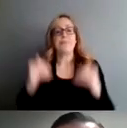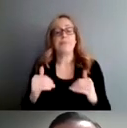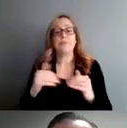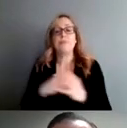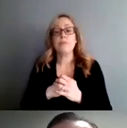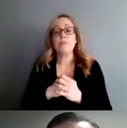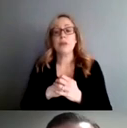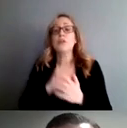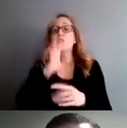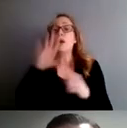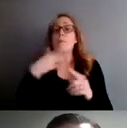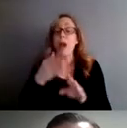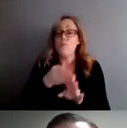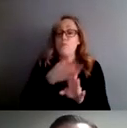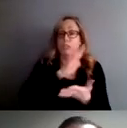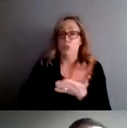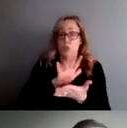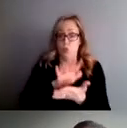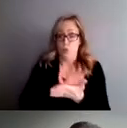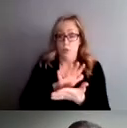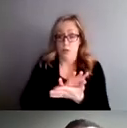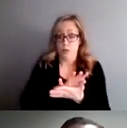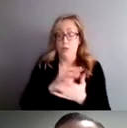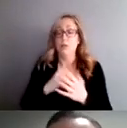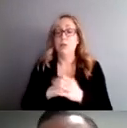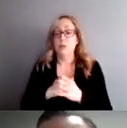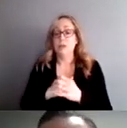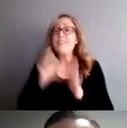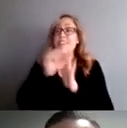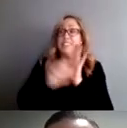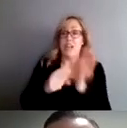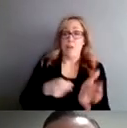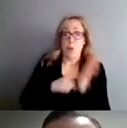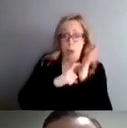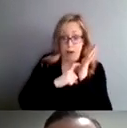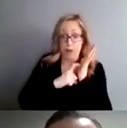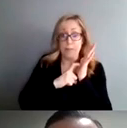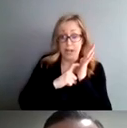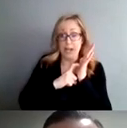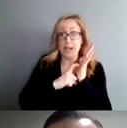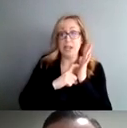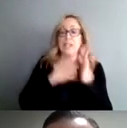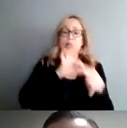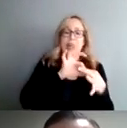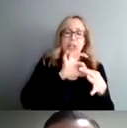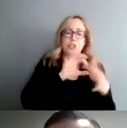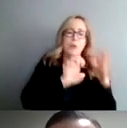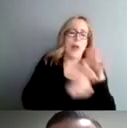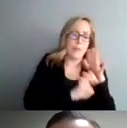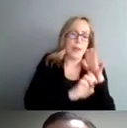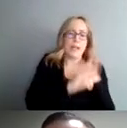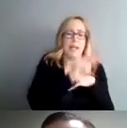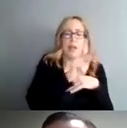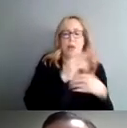Okay, preschool students. So we're here, the state requirement is around elementary K through 5.